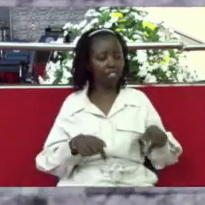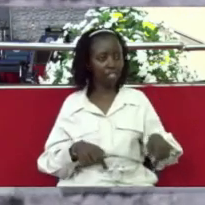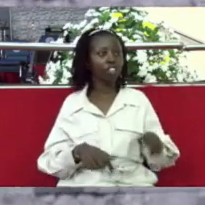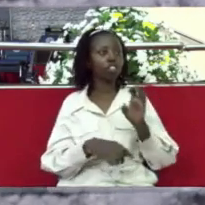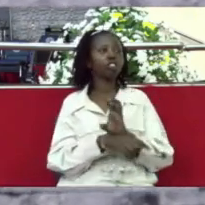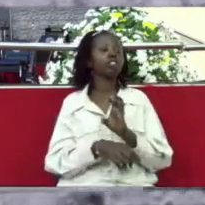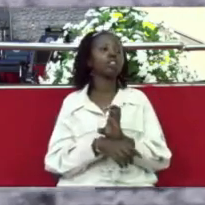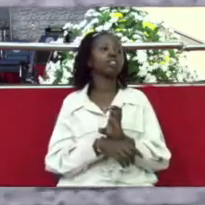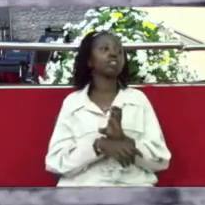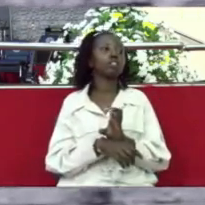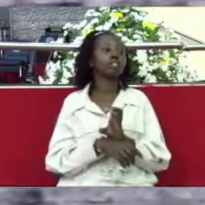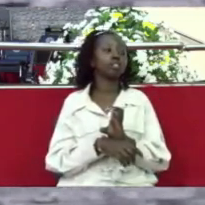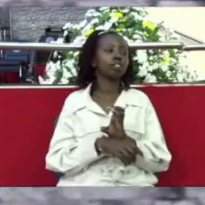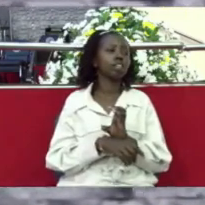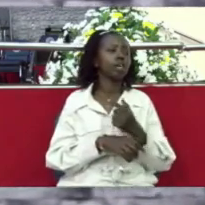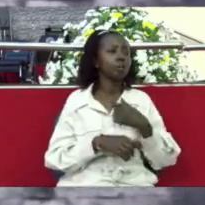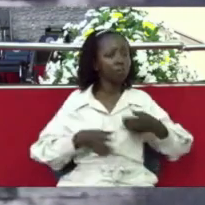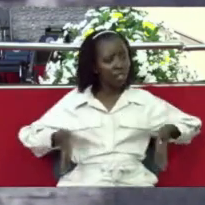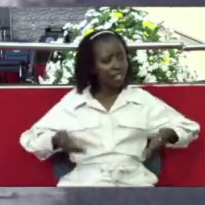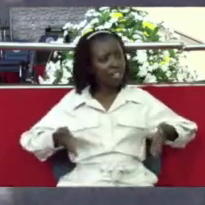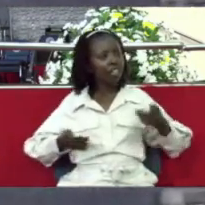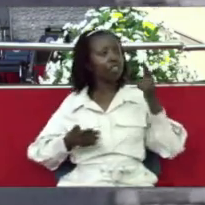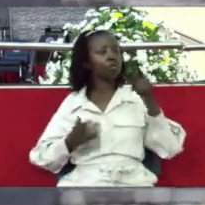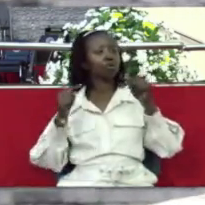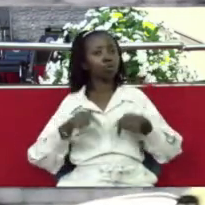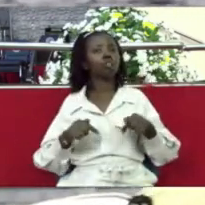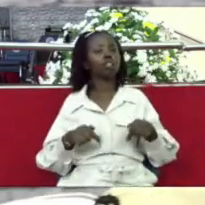hapa. And I would encourage you today